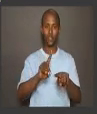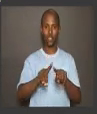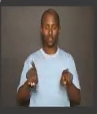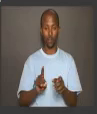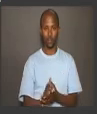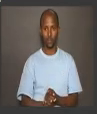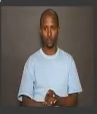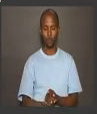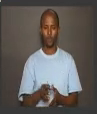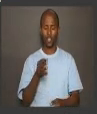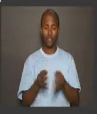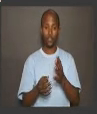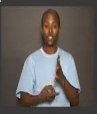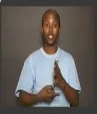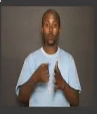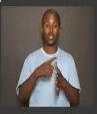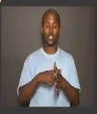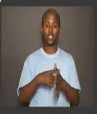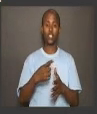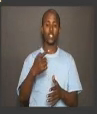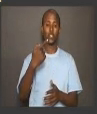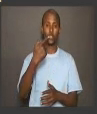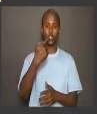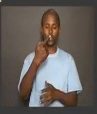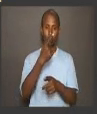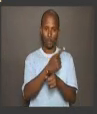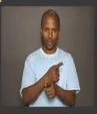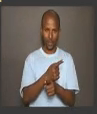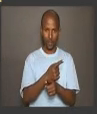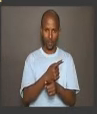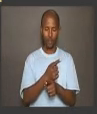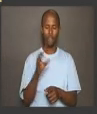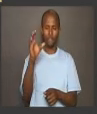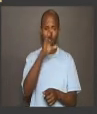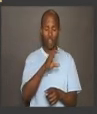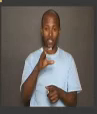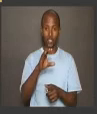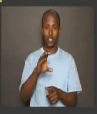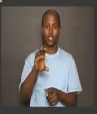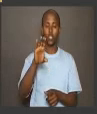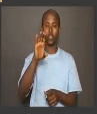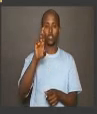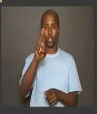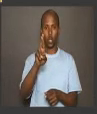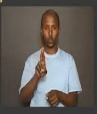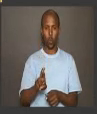If the sequence is geometric, find its common ratio,